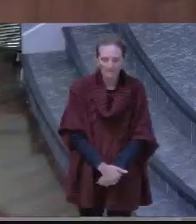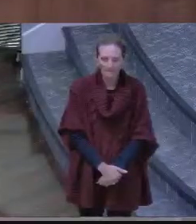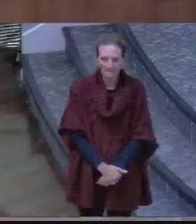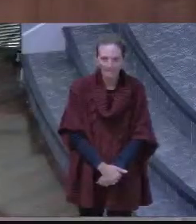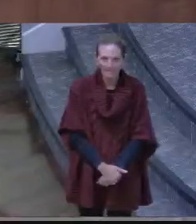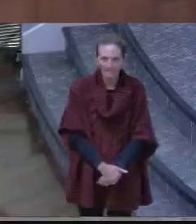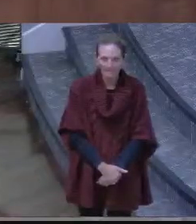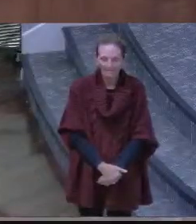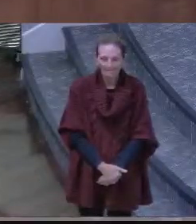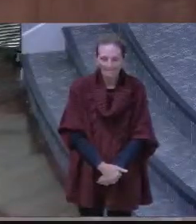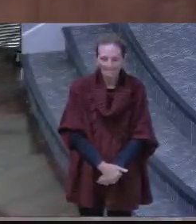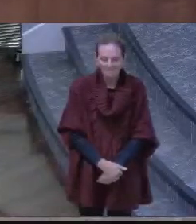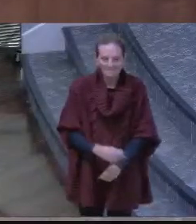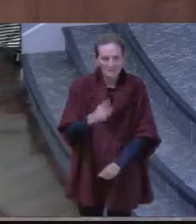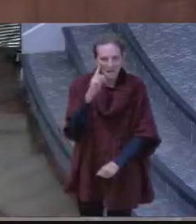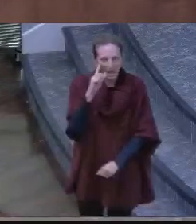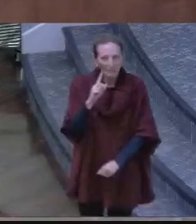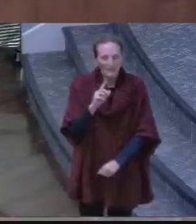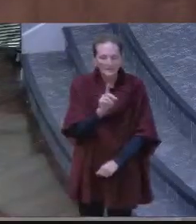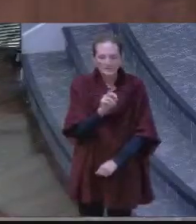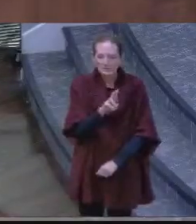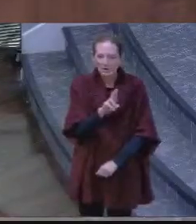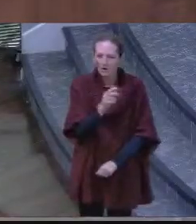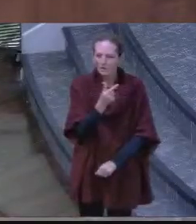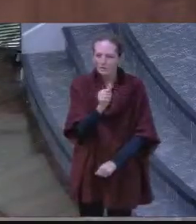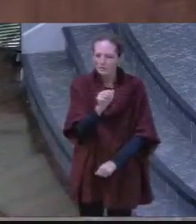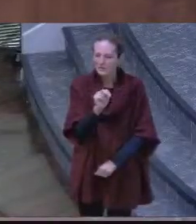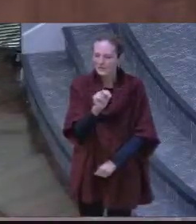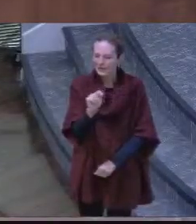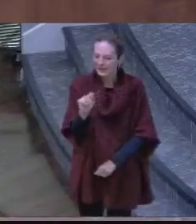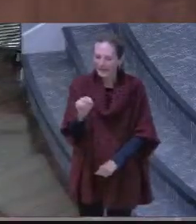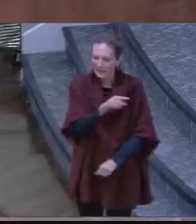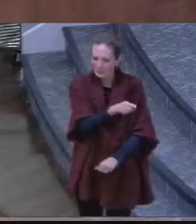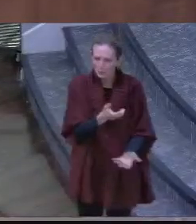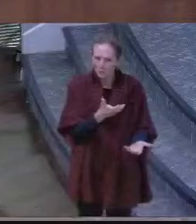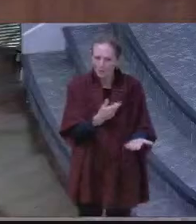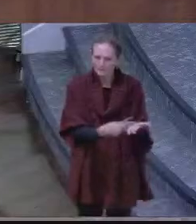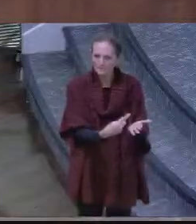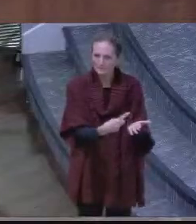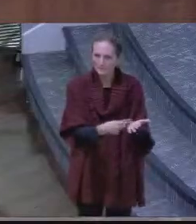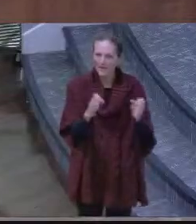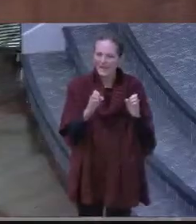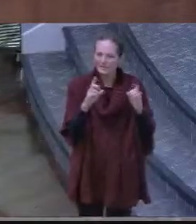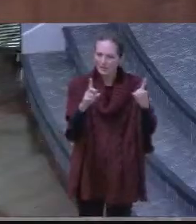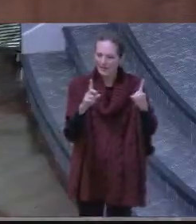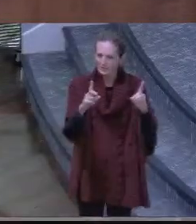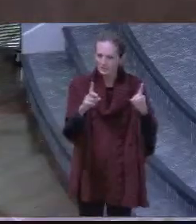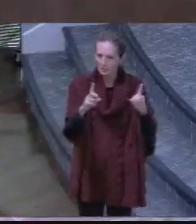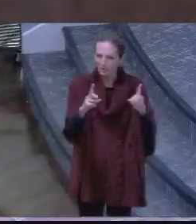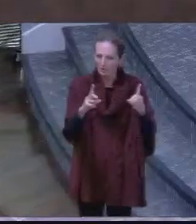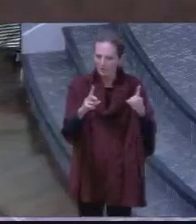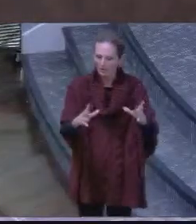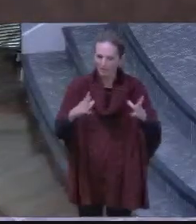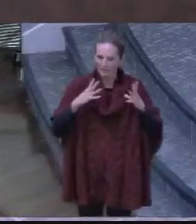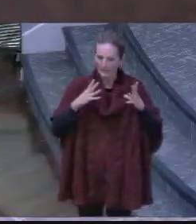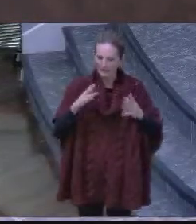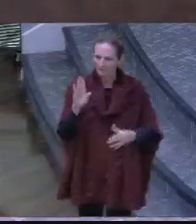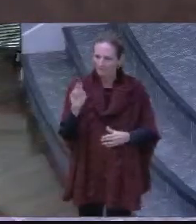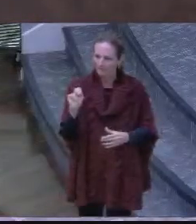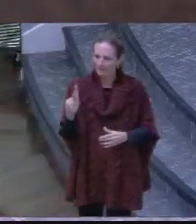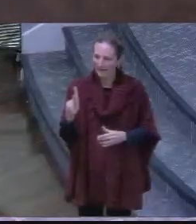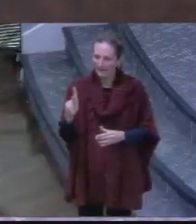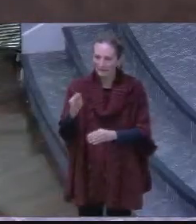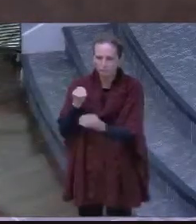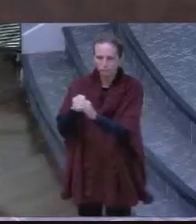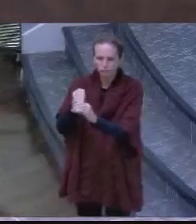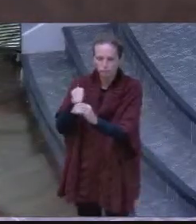I believe, Dr. Gant, the last thing that you wanted to discuss was the educational leave bank? Oh, yeah, but I saw some